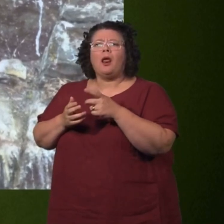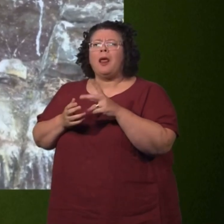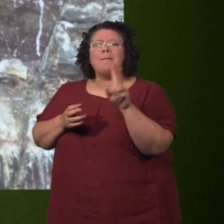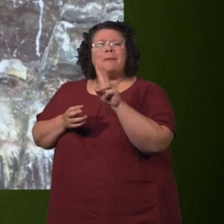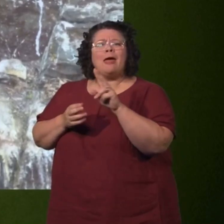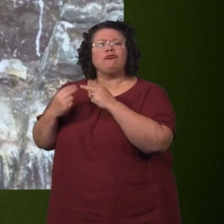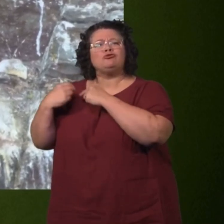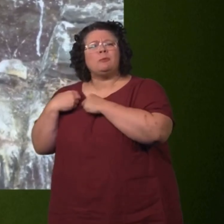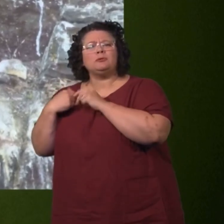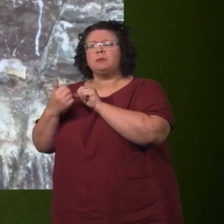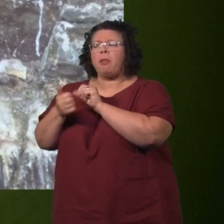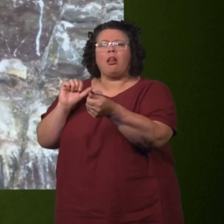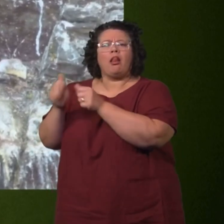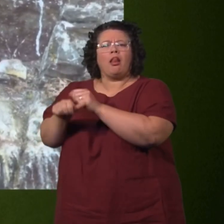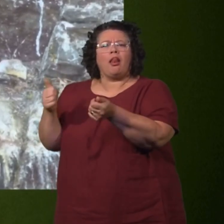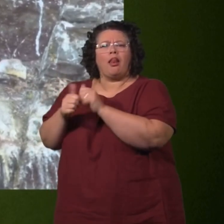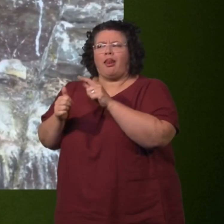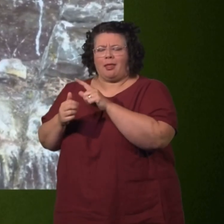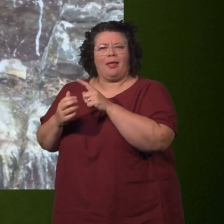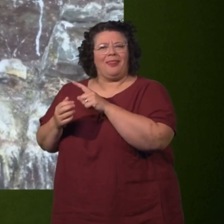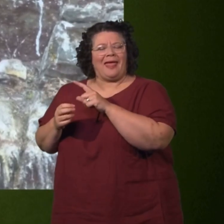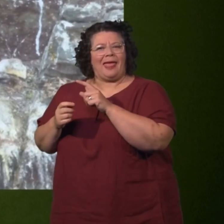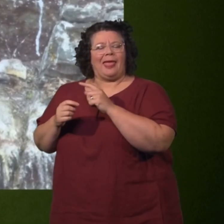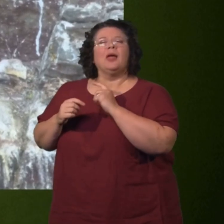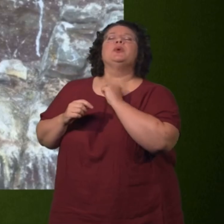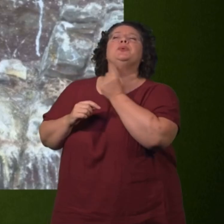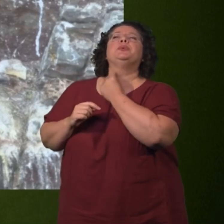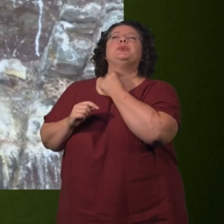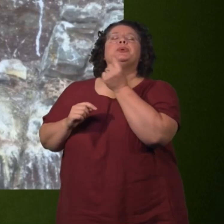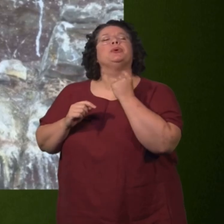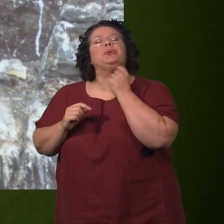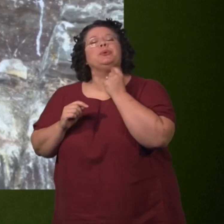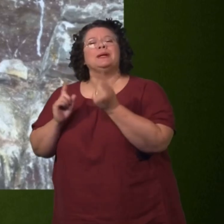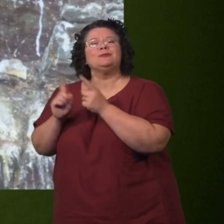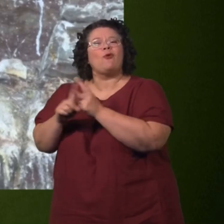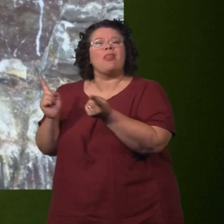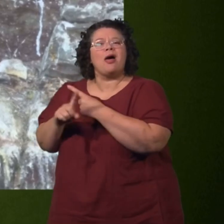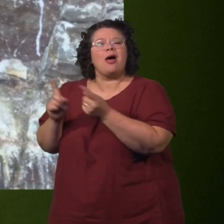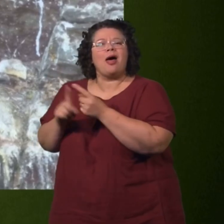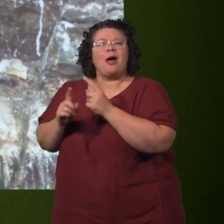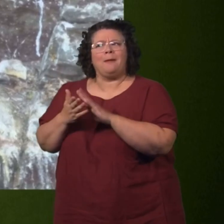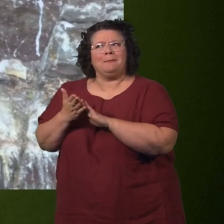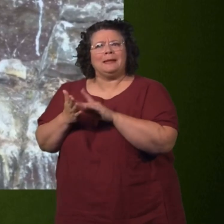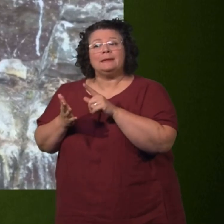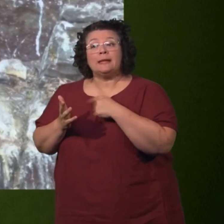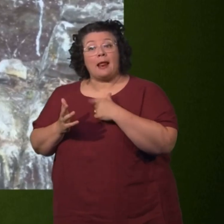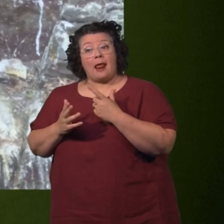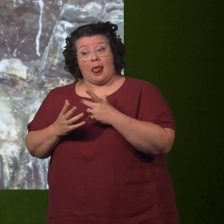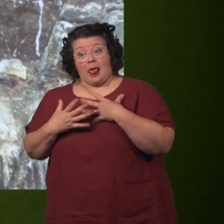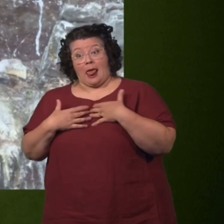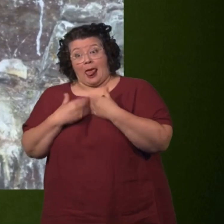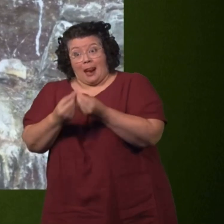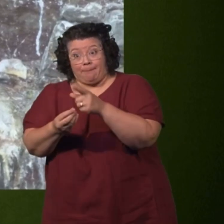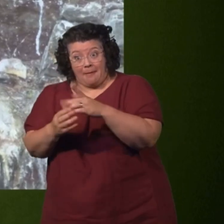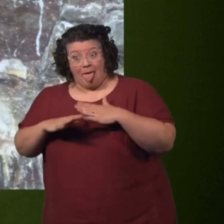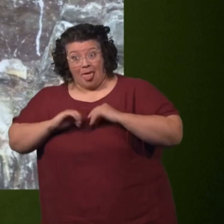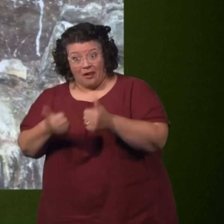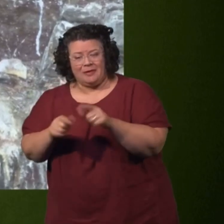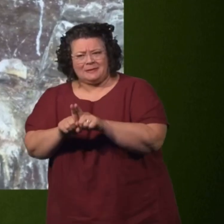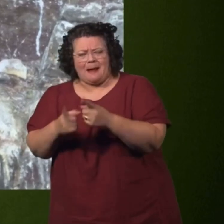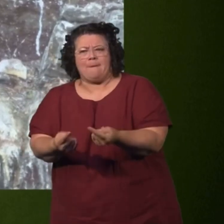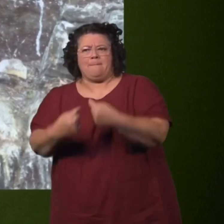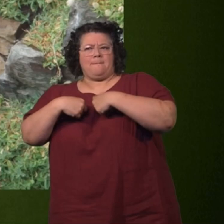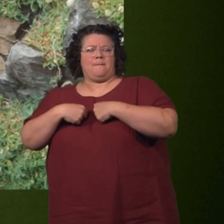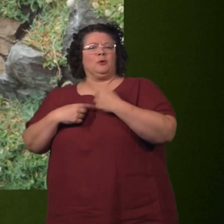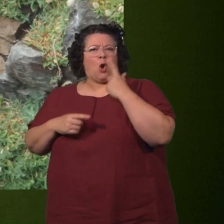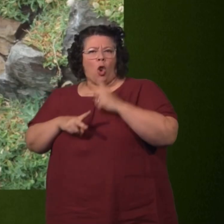their parental responsibilities. And it sort of makes sense. You keep your mate healthy and parasite-free, and I imagine that kind of feels